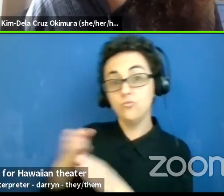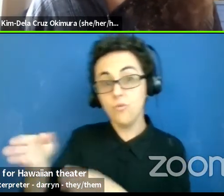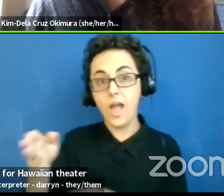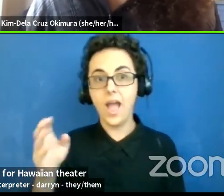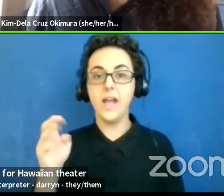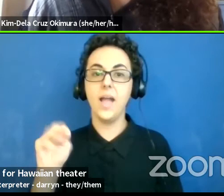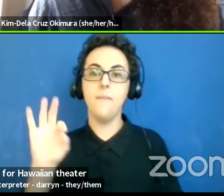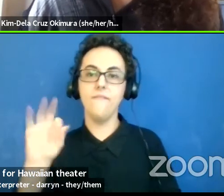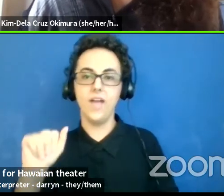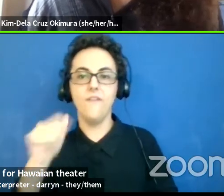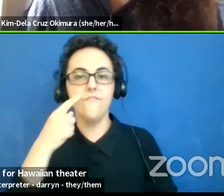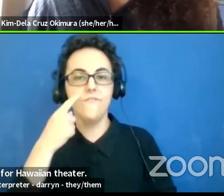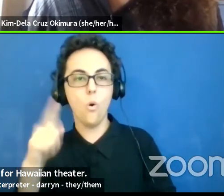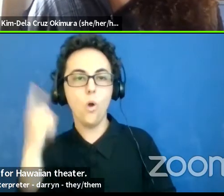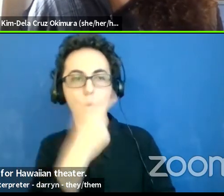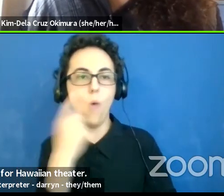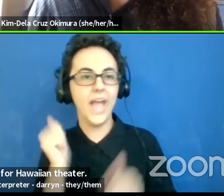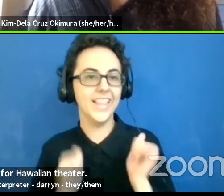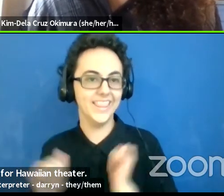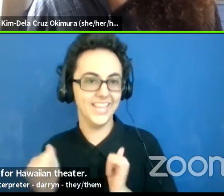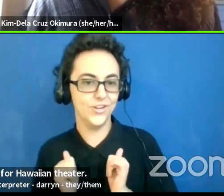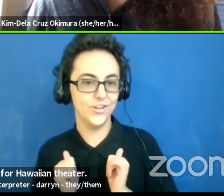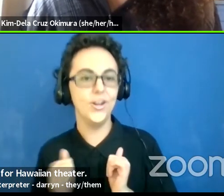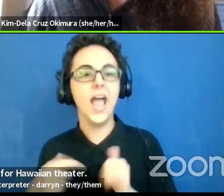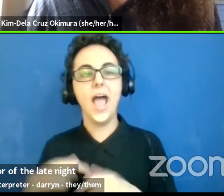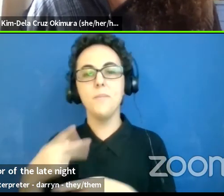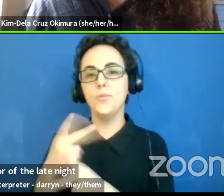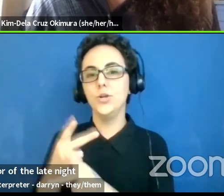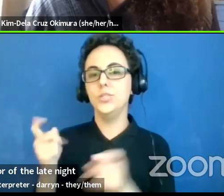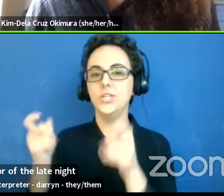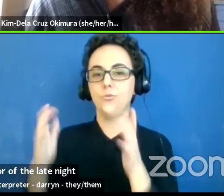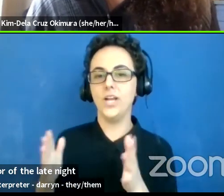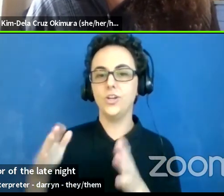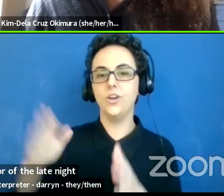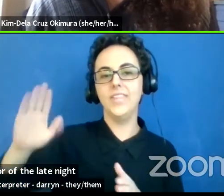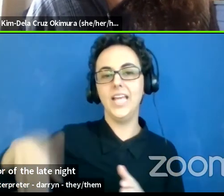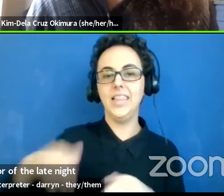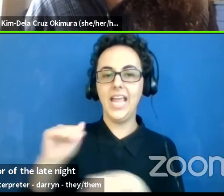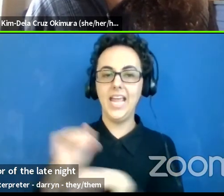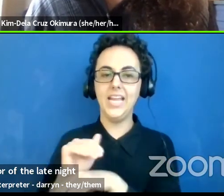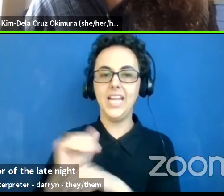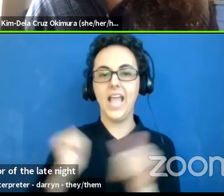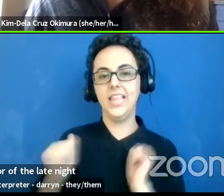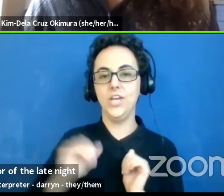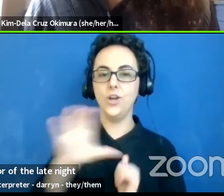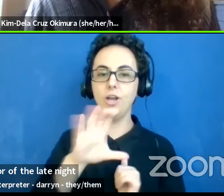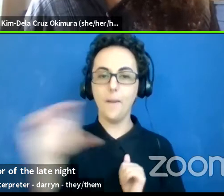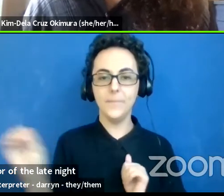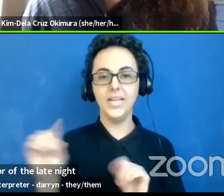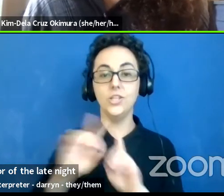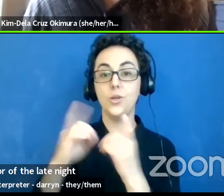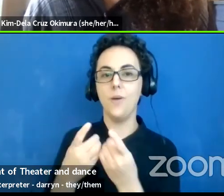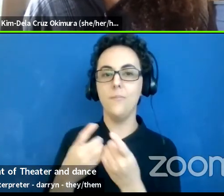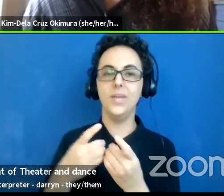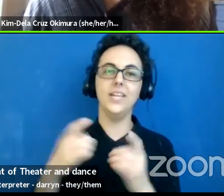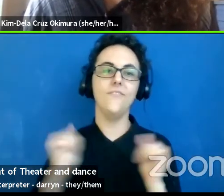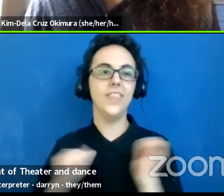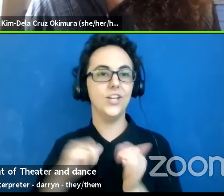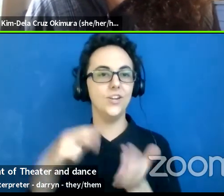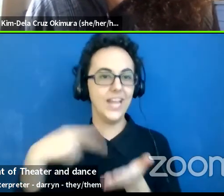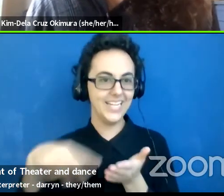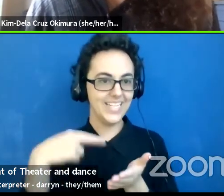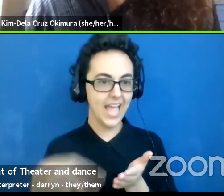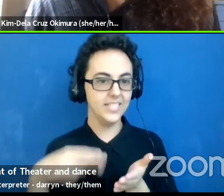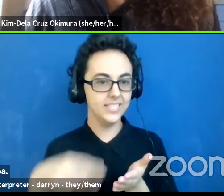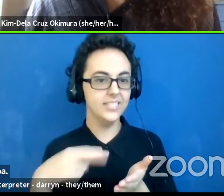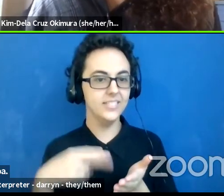also the producing director of the Late Night Theater Company of the Department of Theater and Dance at UH Manoa. I want to say mahalo